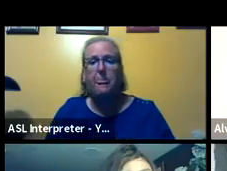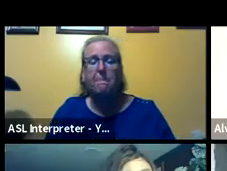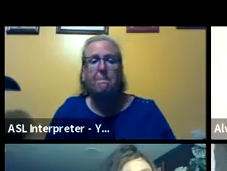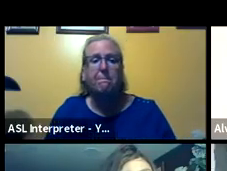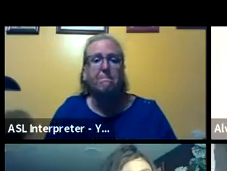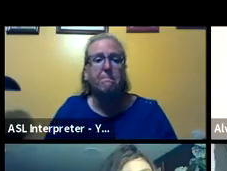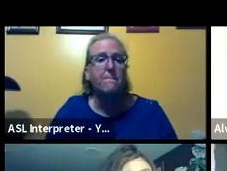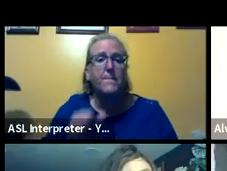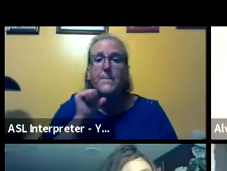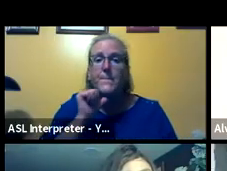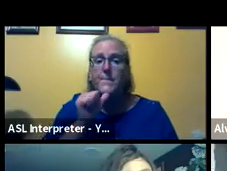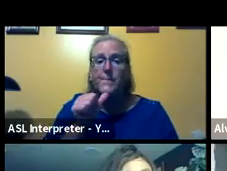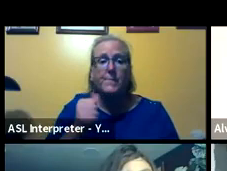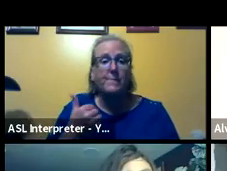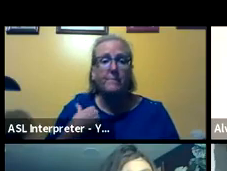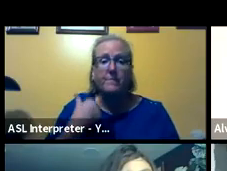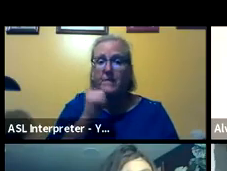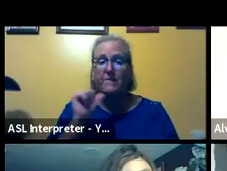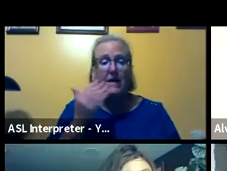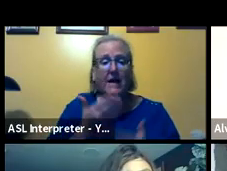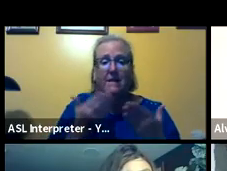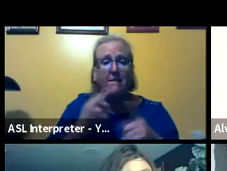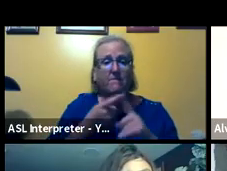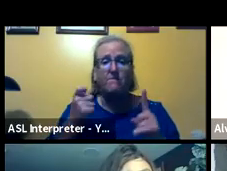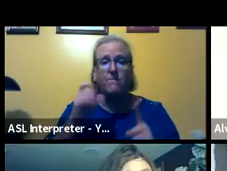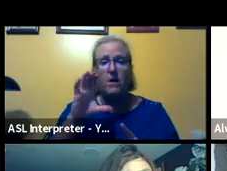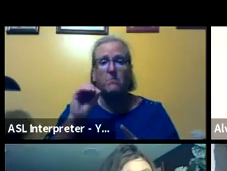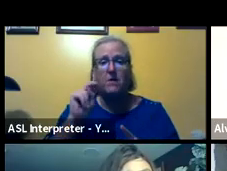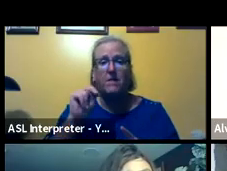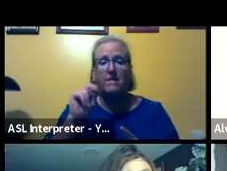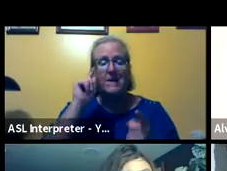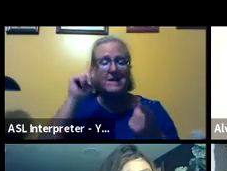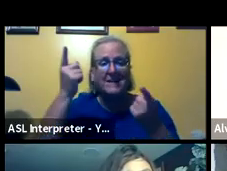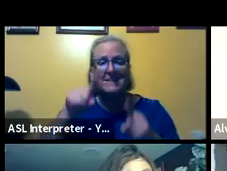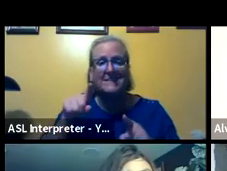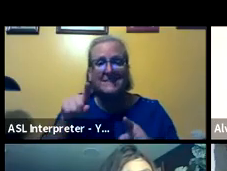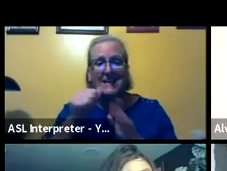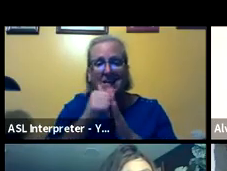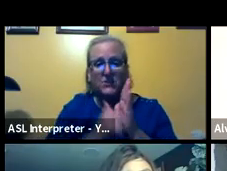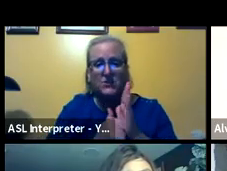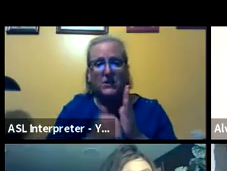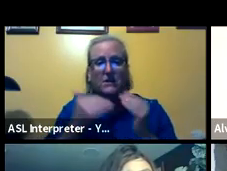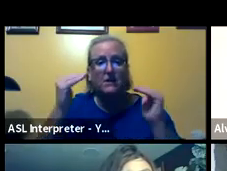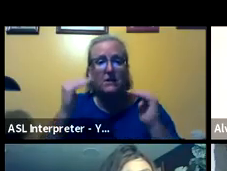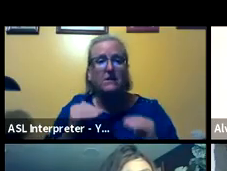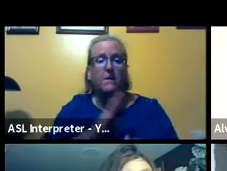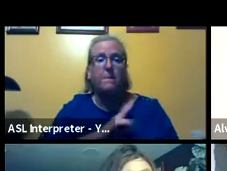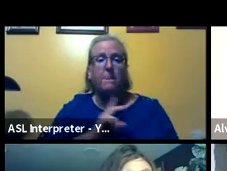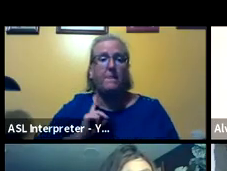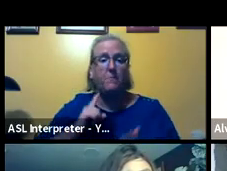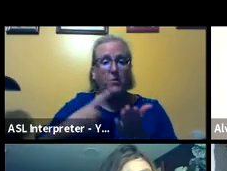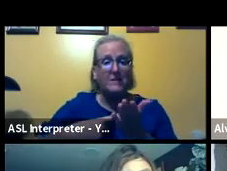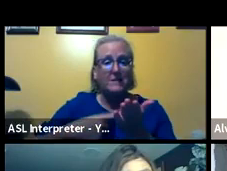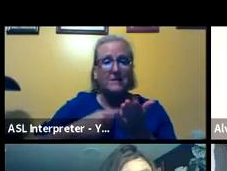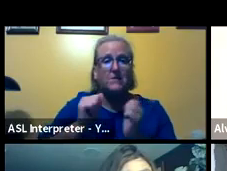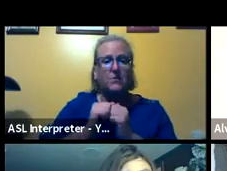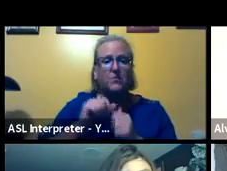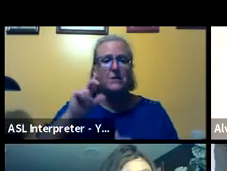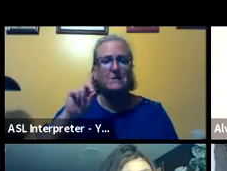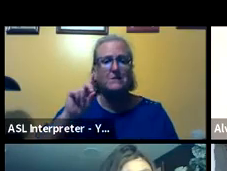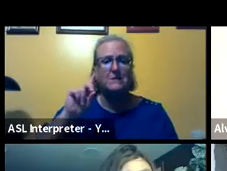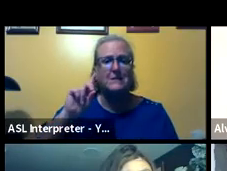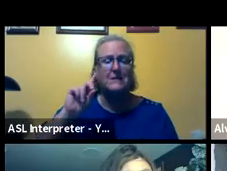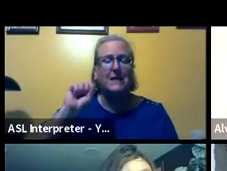We did not have any items pulled from the consent agenda. Next up, I have board discussion and DSBA updates.